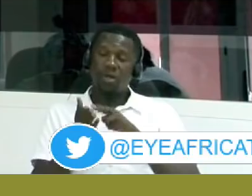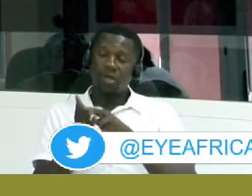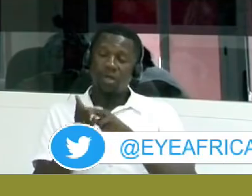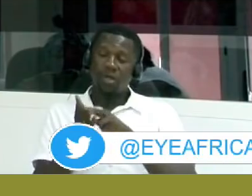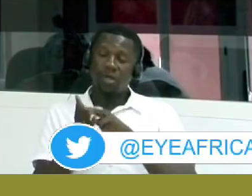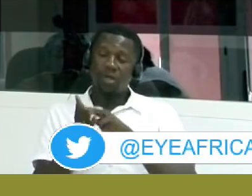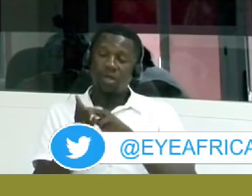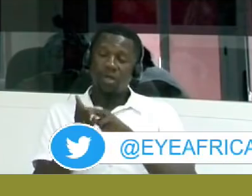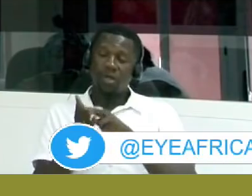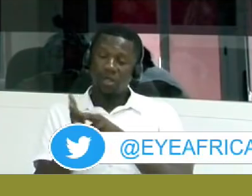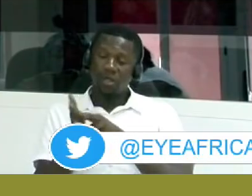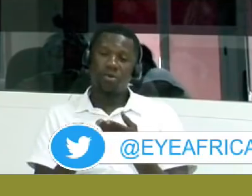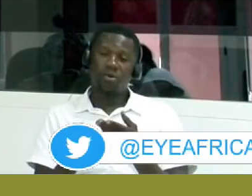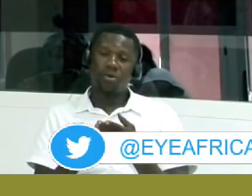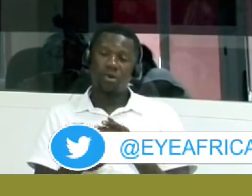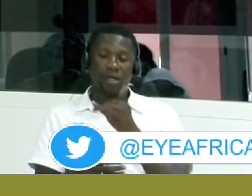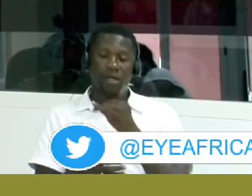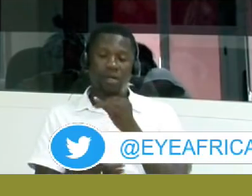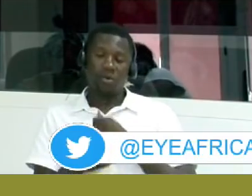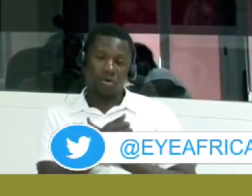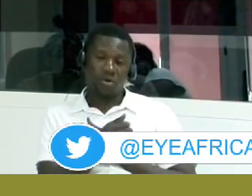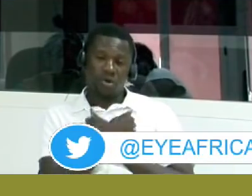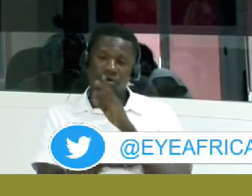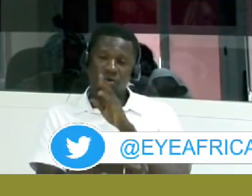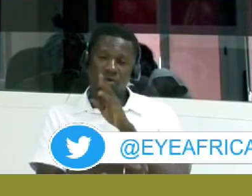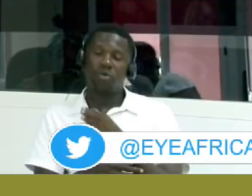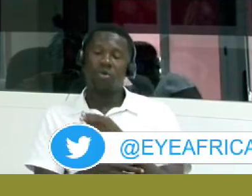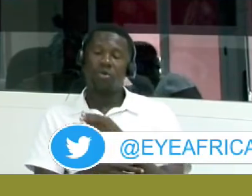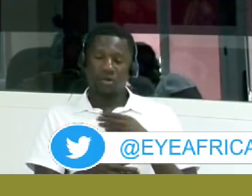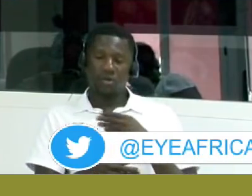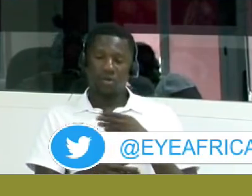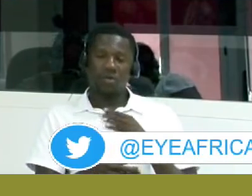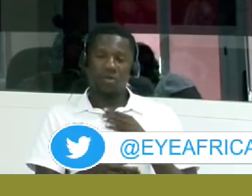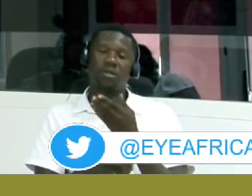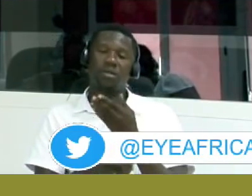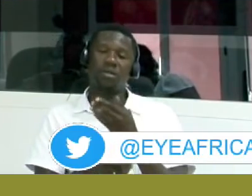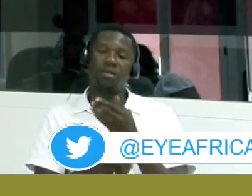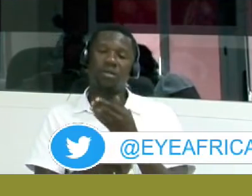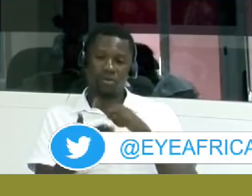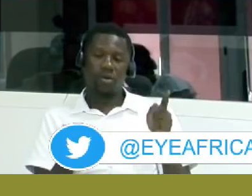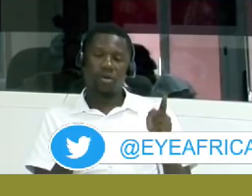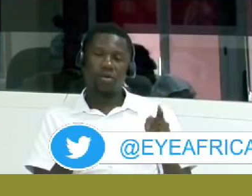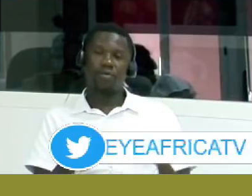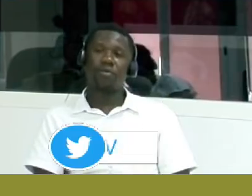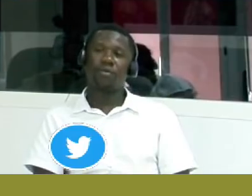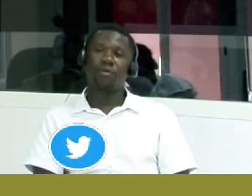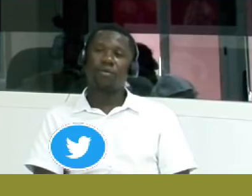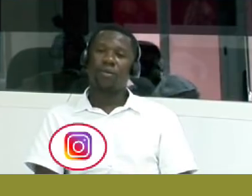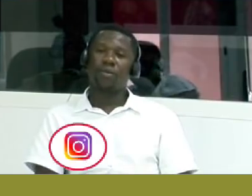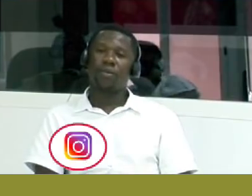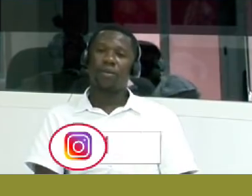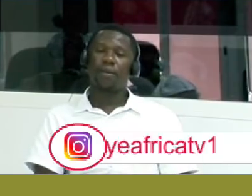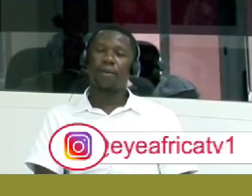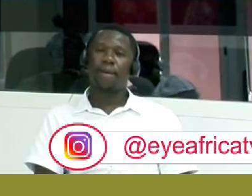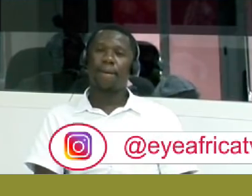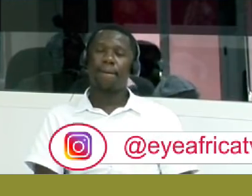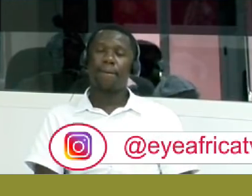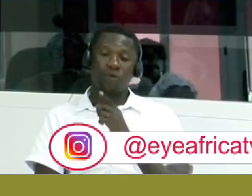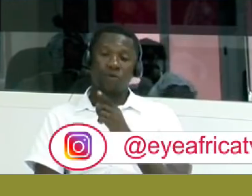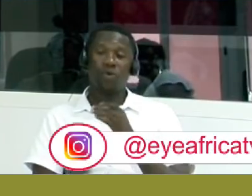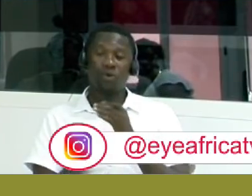that I would have loved to do. That you were also required to do. Yes, correct. See, so in fact, you were